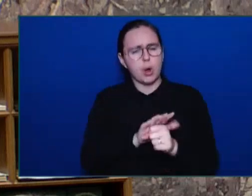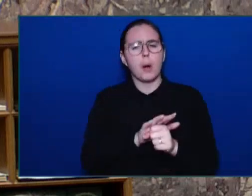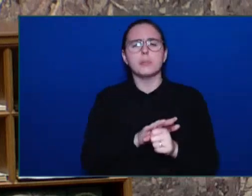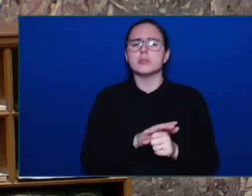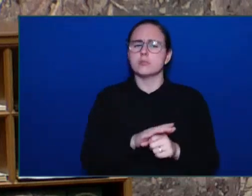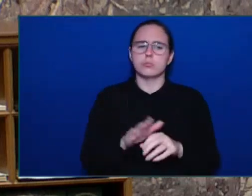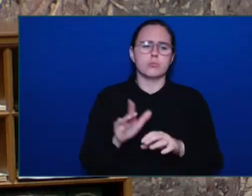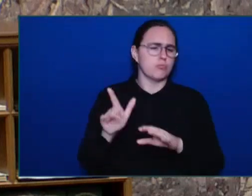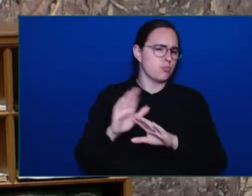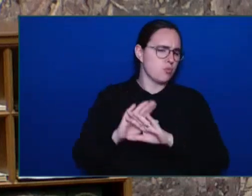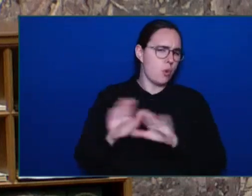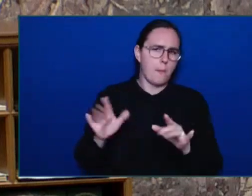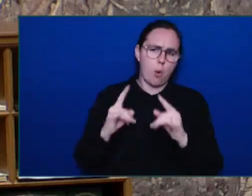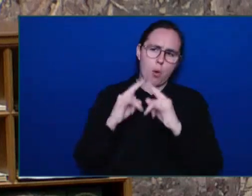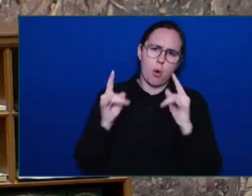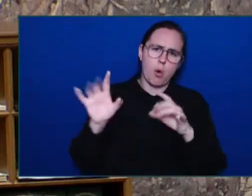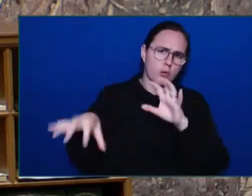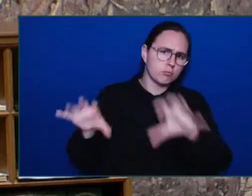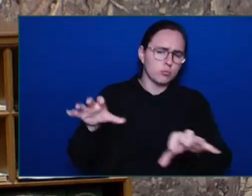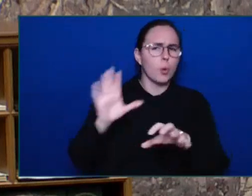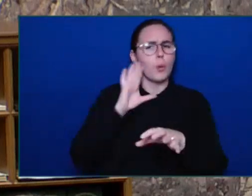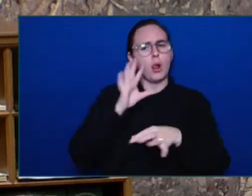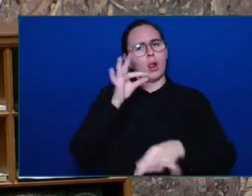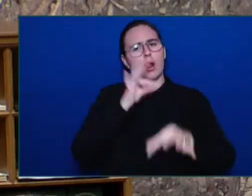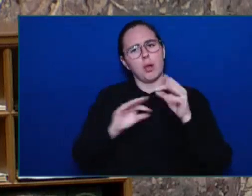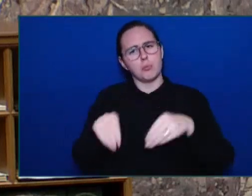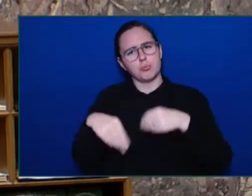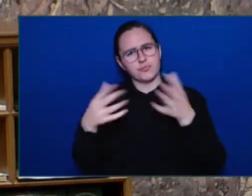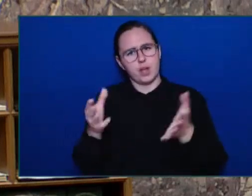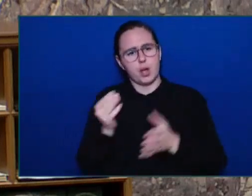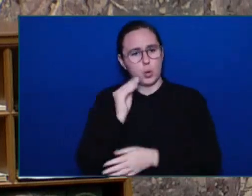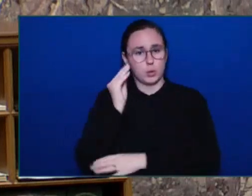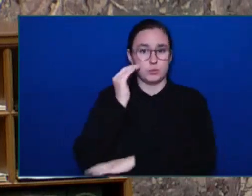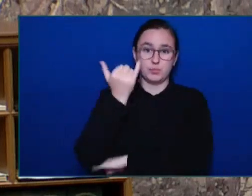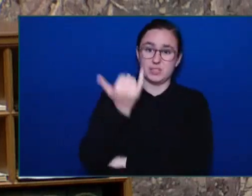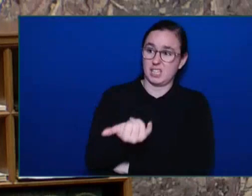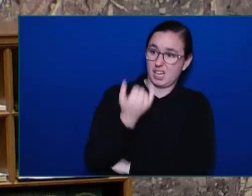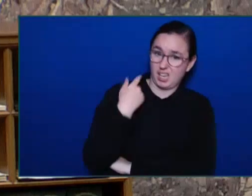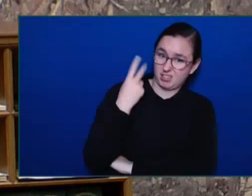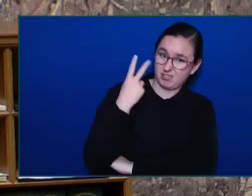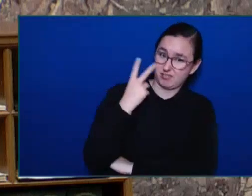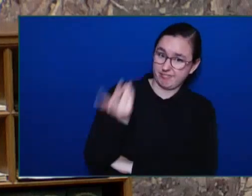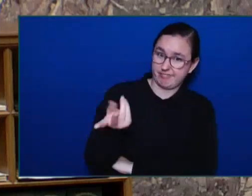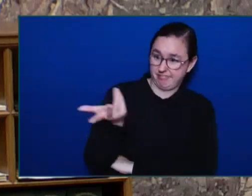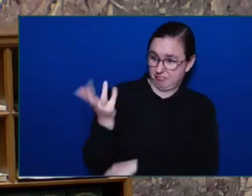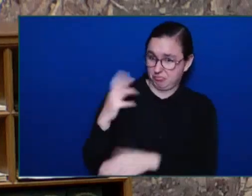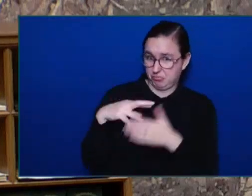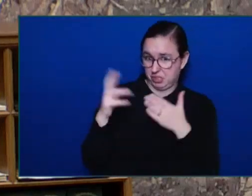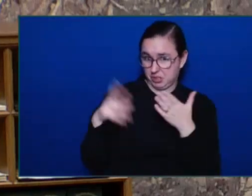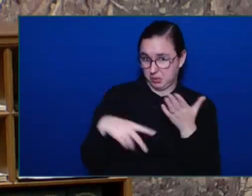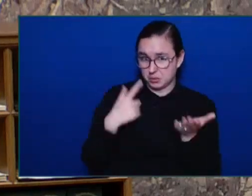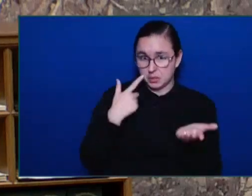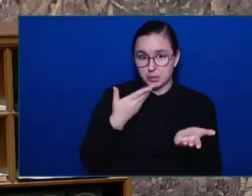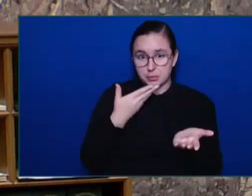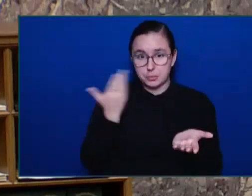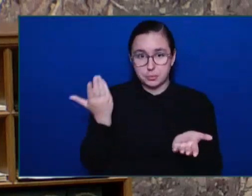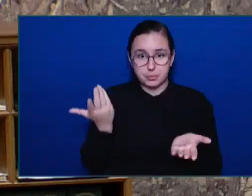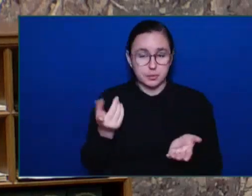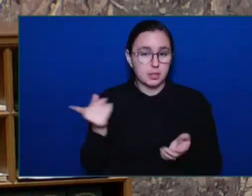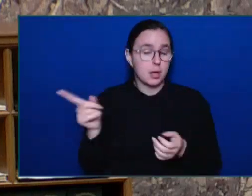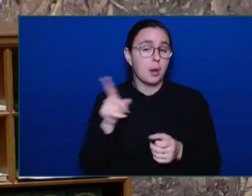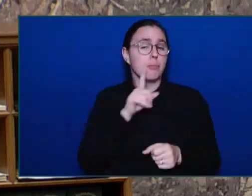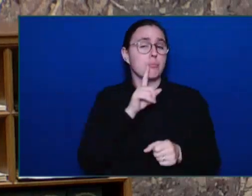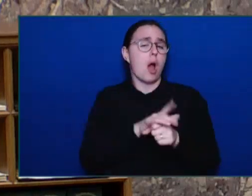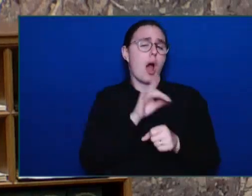They never equal results. And both the promised housing and the Premier are nowhere to be seen and missing in